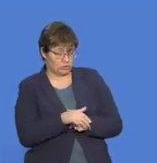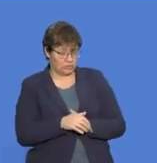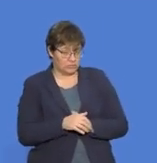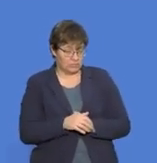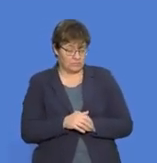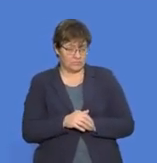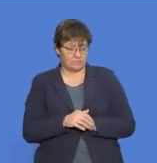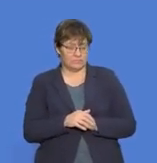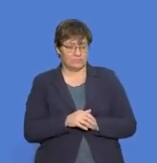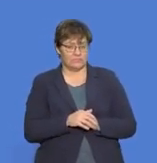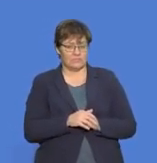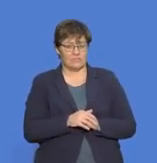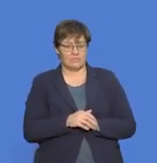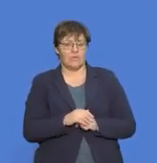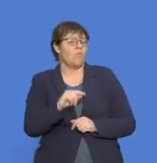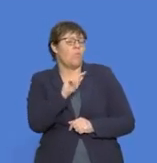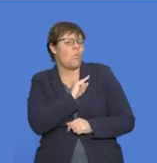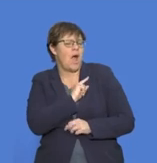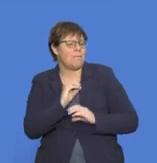And why?